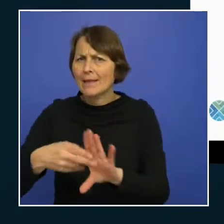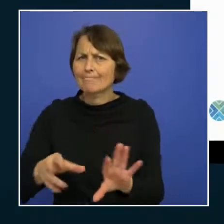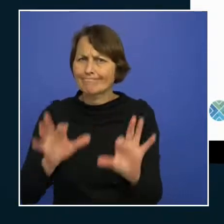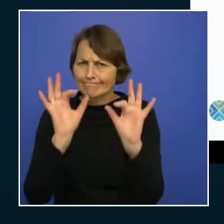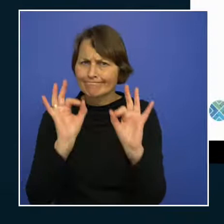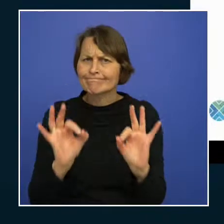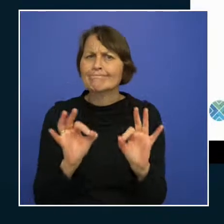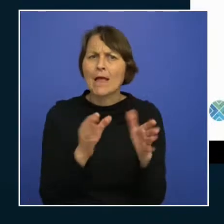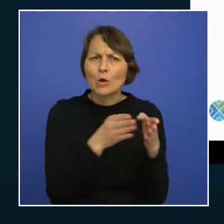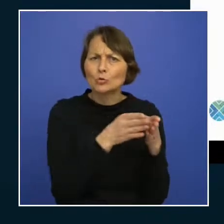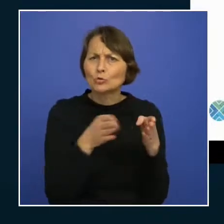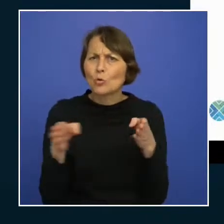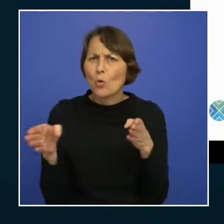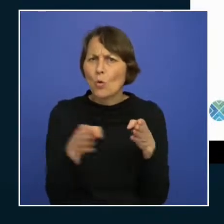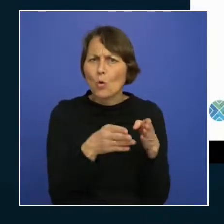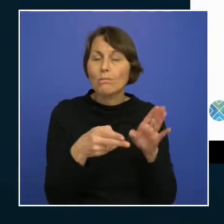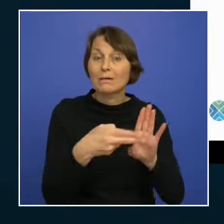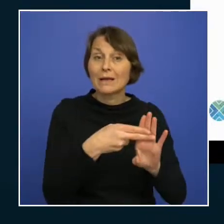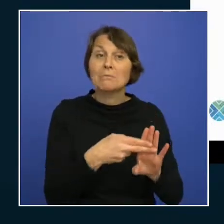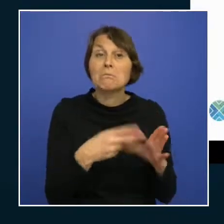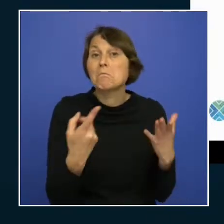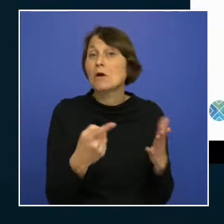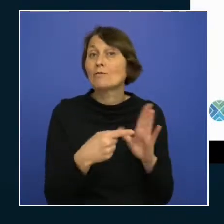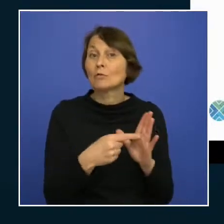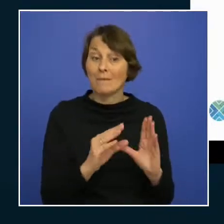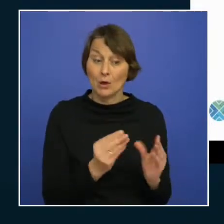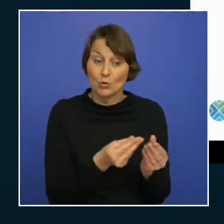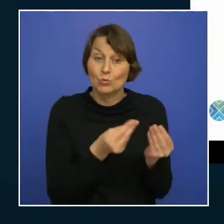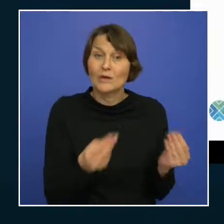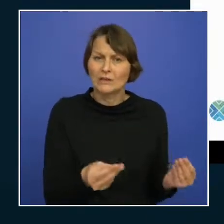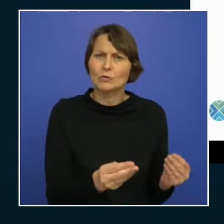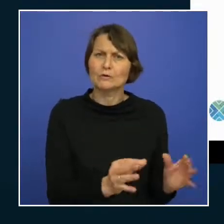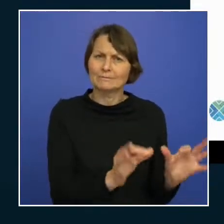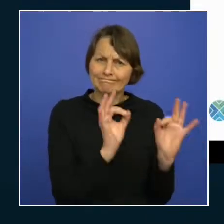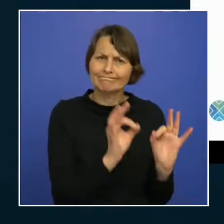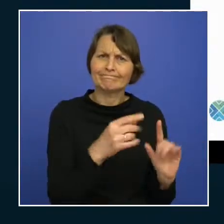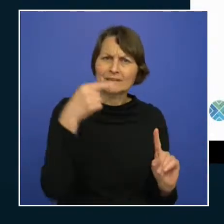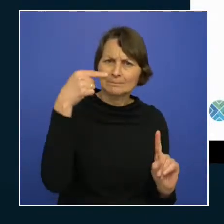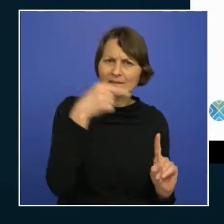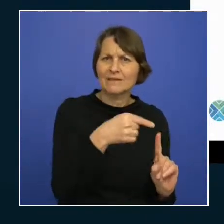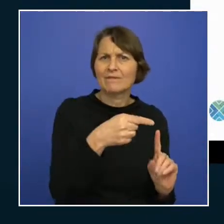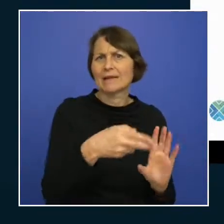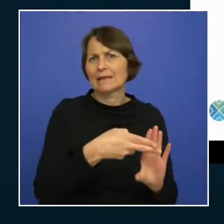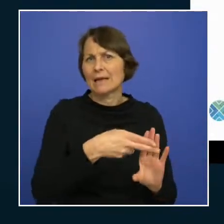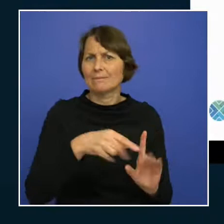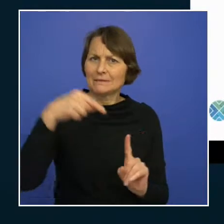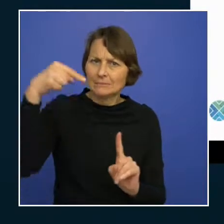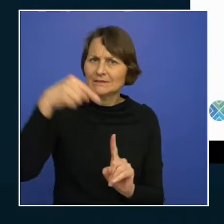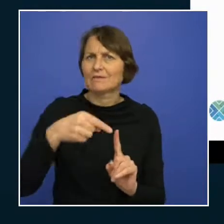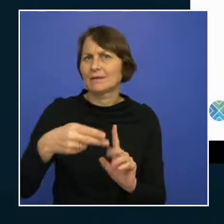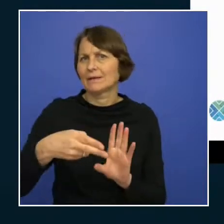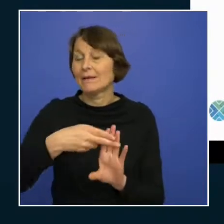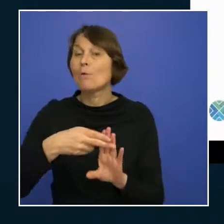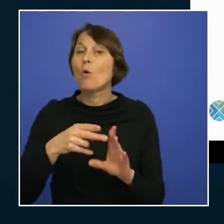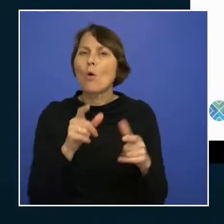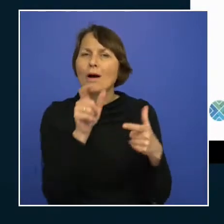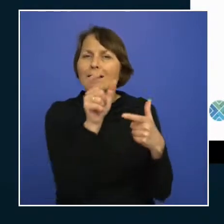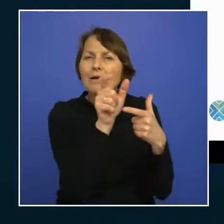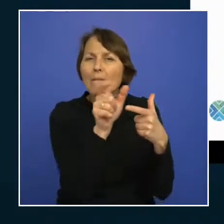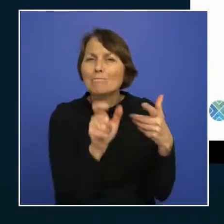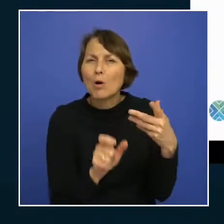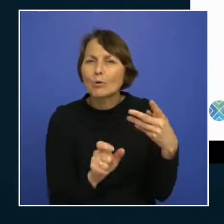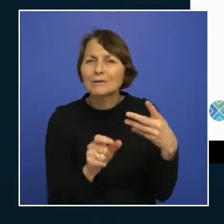Certain resources has to be unique, for example. And we're going to look at naming convention components. Oh, it's really important to have a